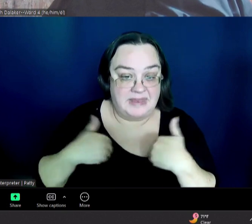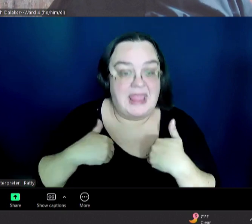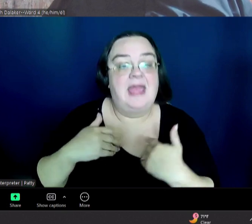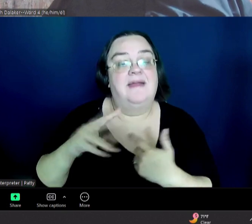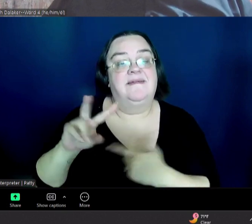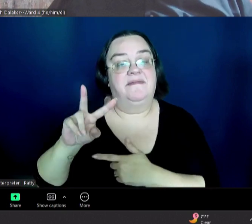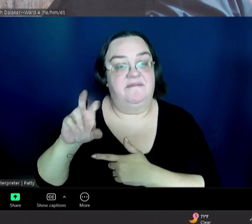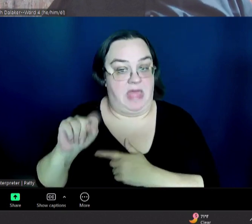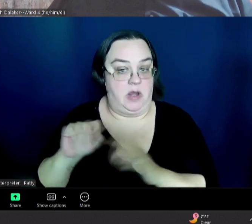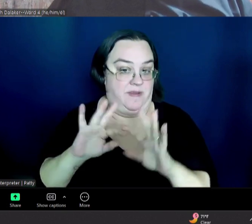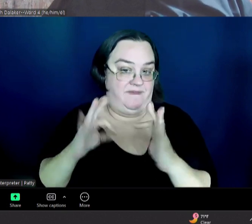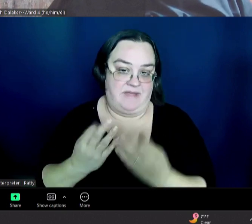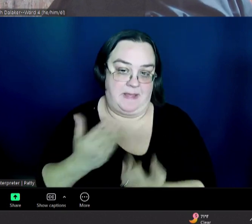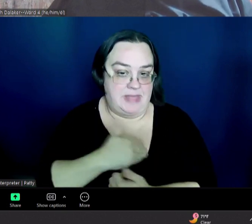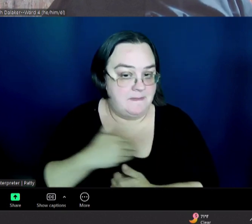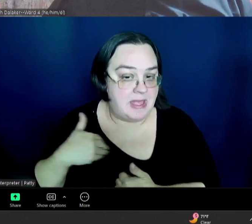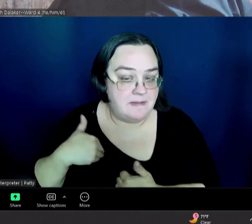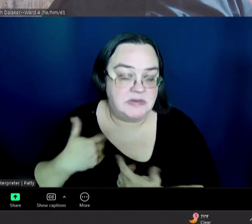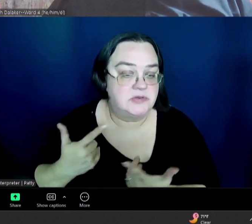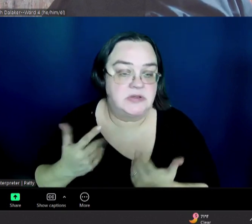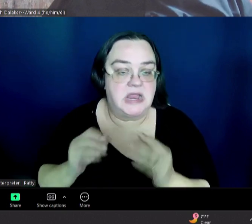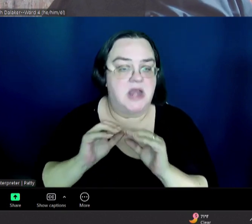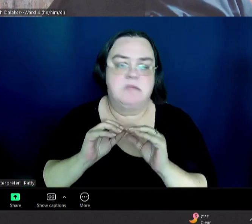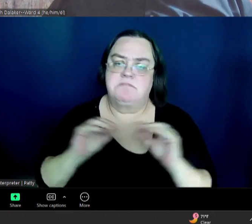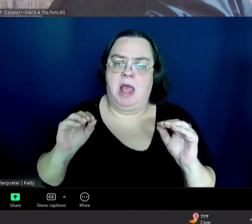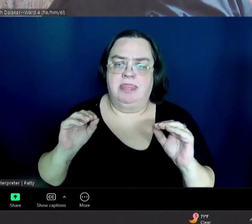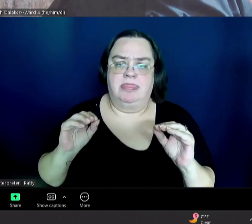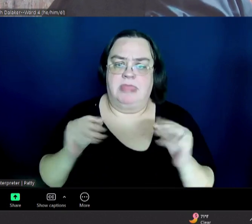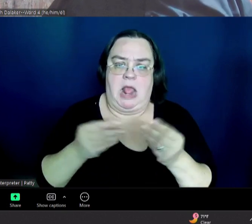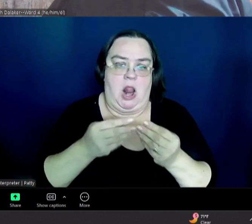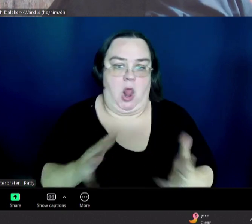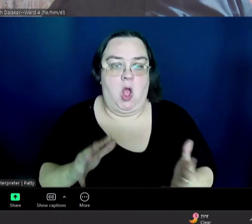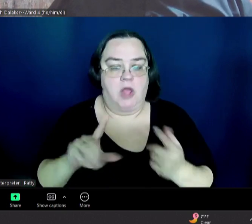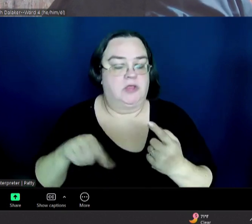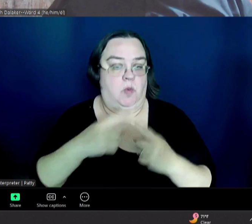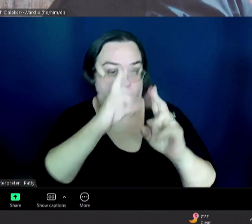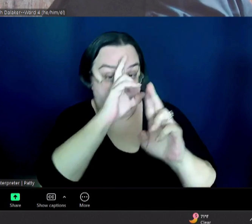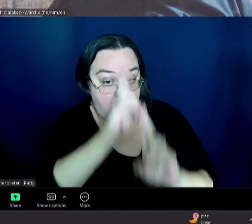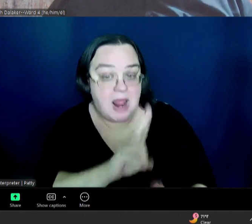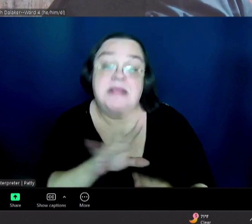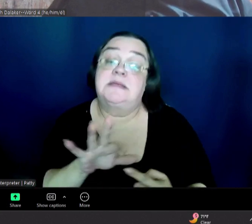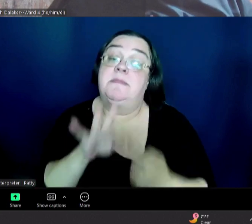is nothing lost in the honoring of, especially when so